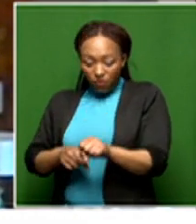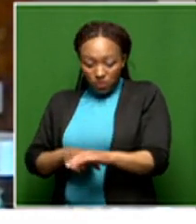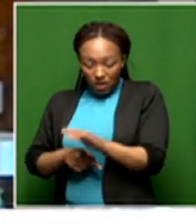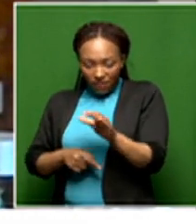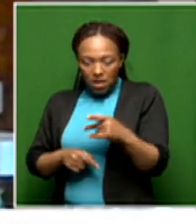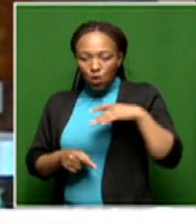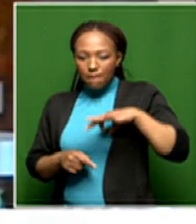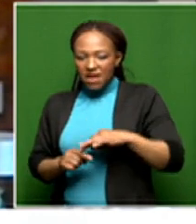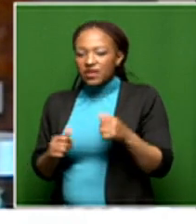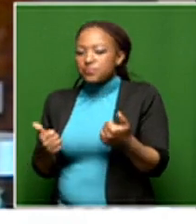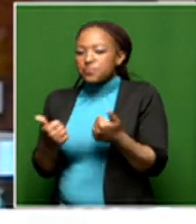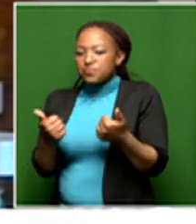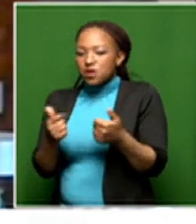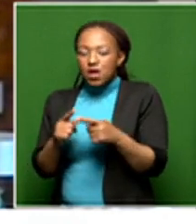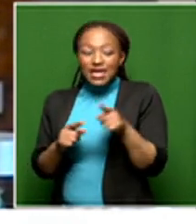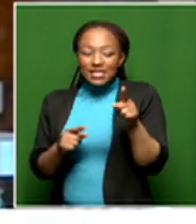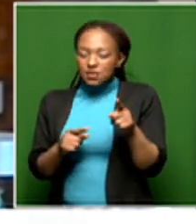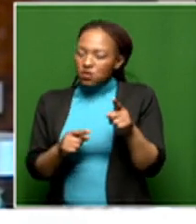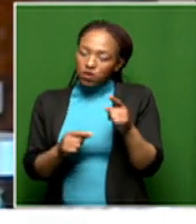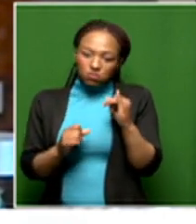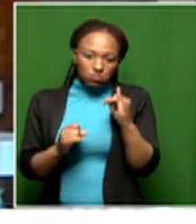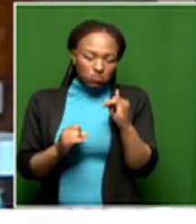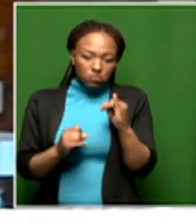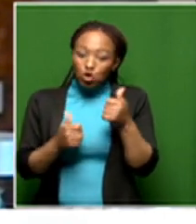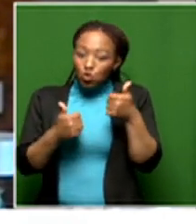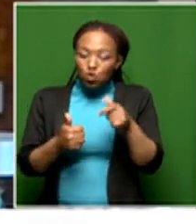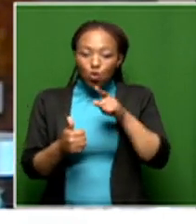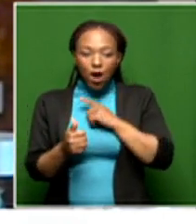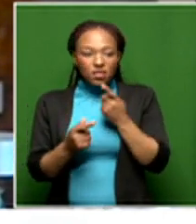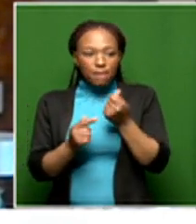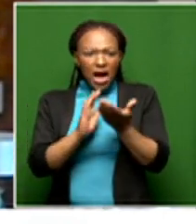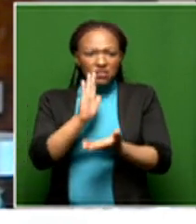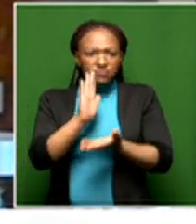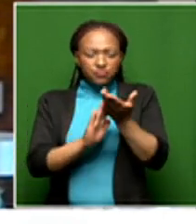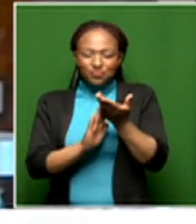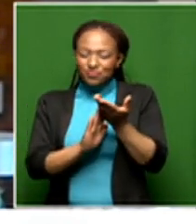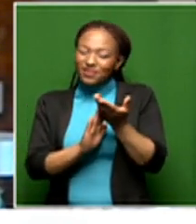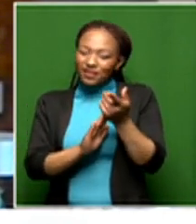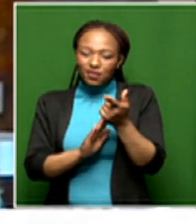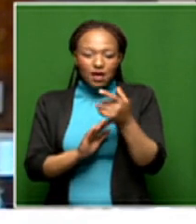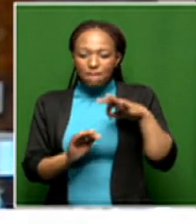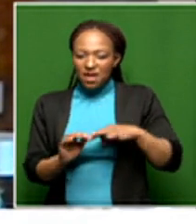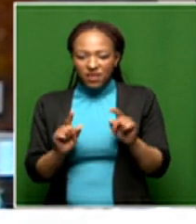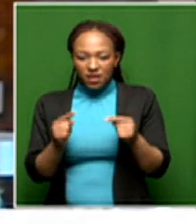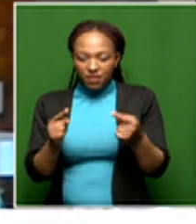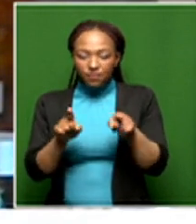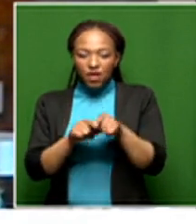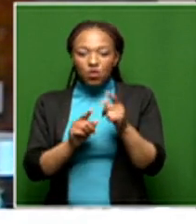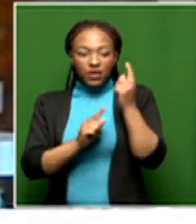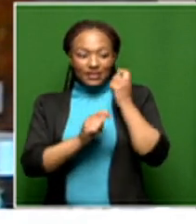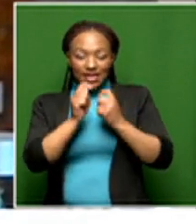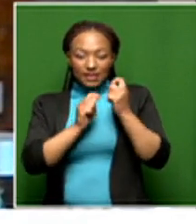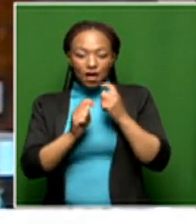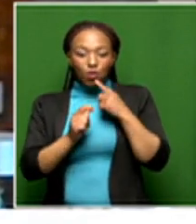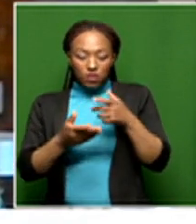So it will not be in their best interest to actually outprice themselves out of the market. What we've seen, however, is that you're getting your traditional